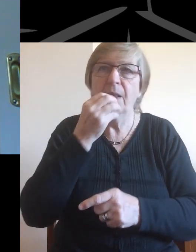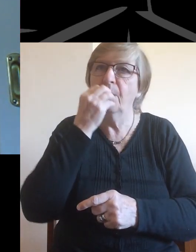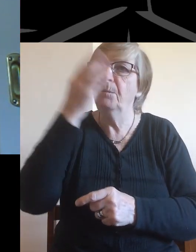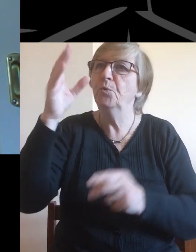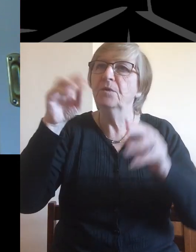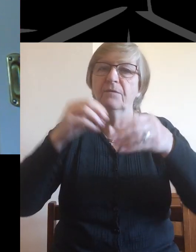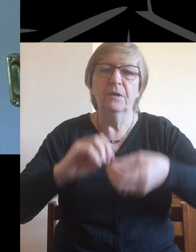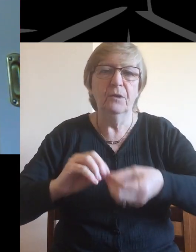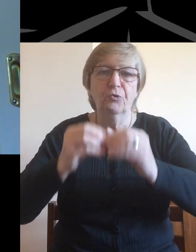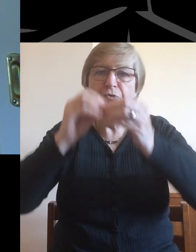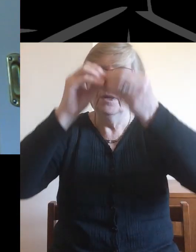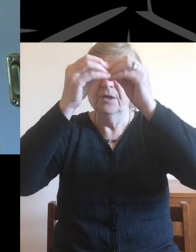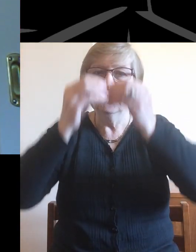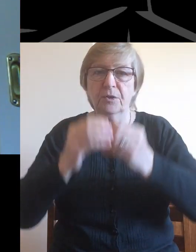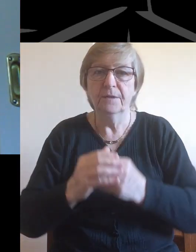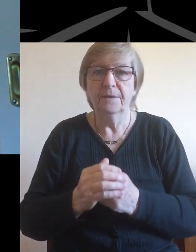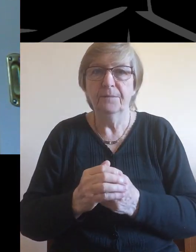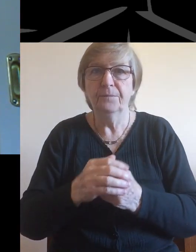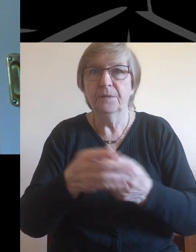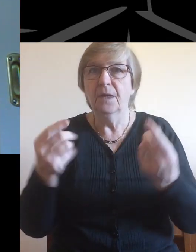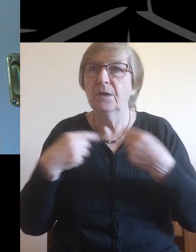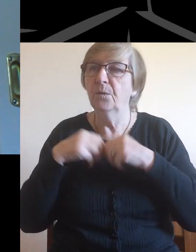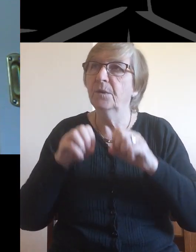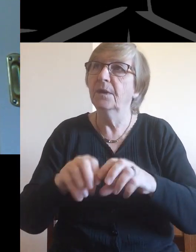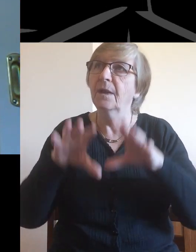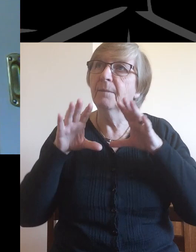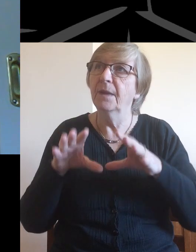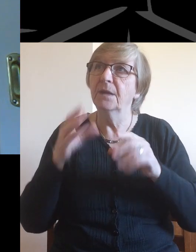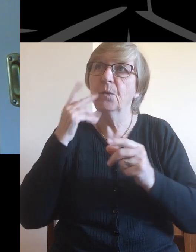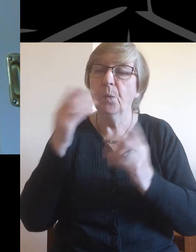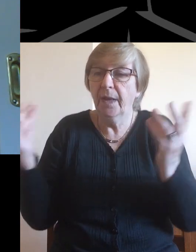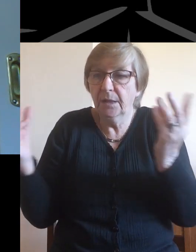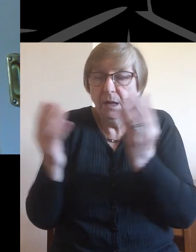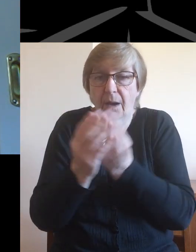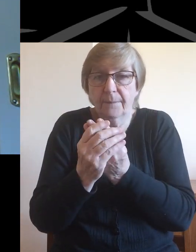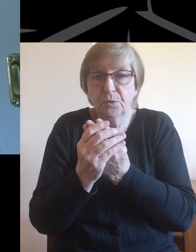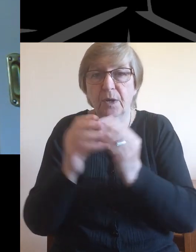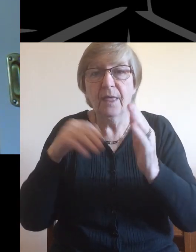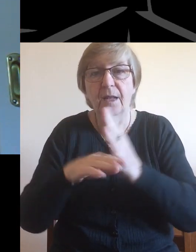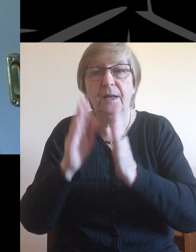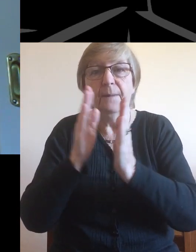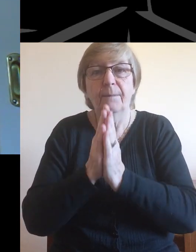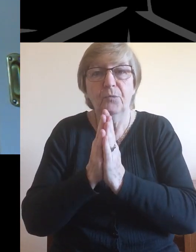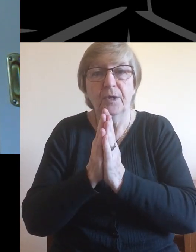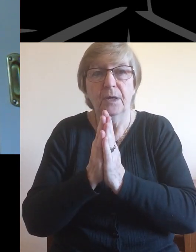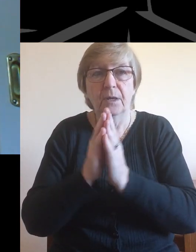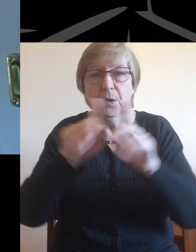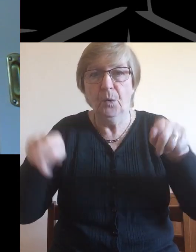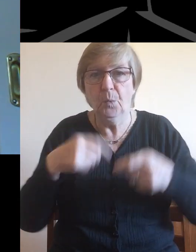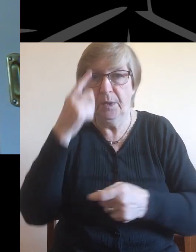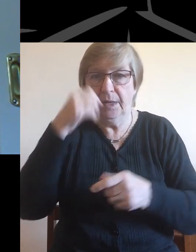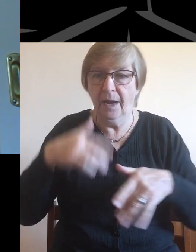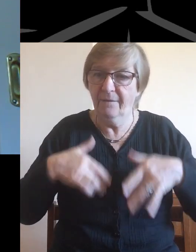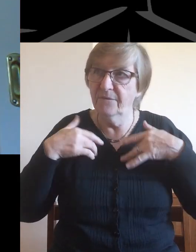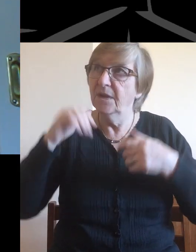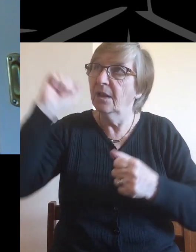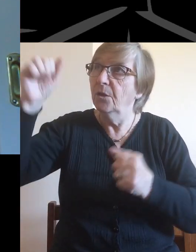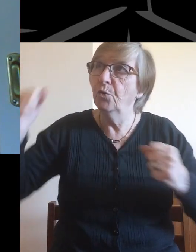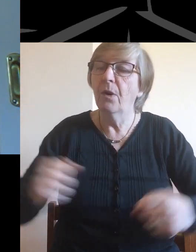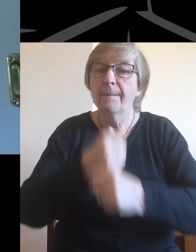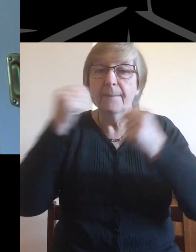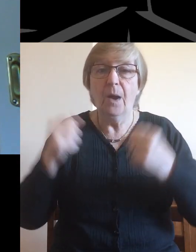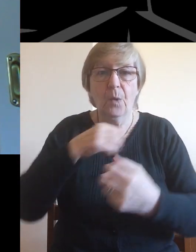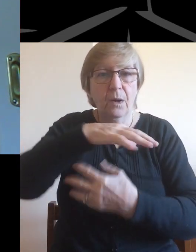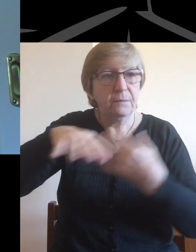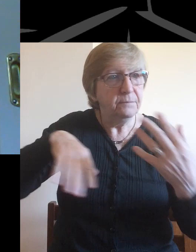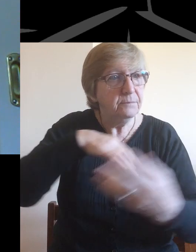marvelous creation. And we marvel that when we come together in prayer, we can feel your power moving amongst us